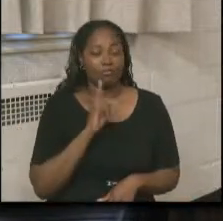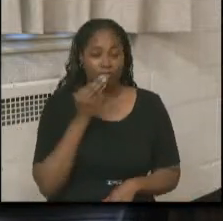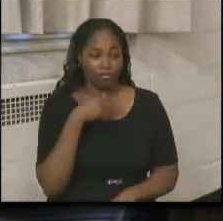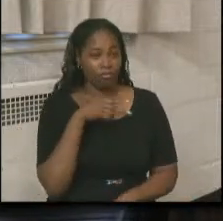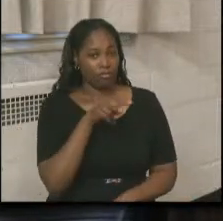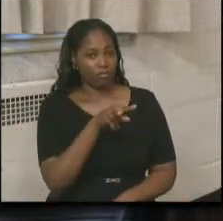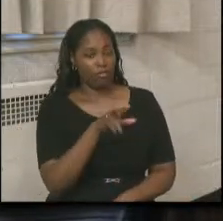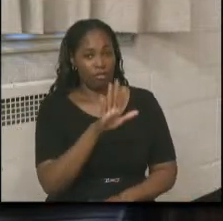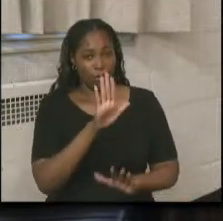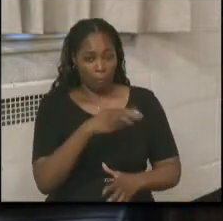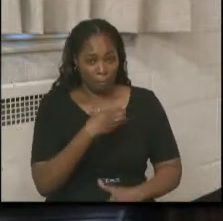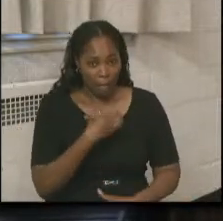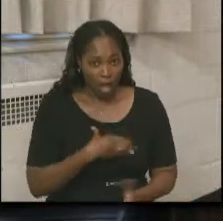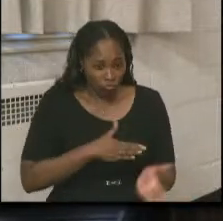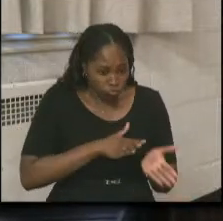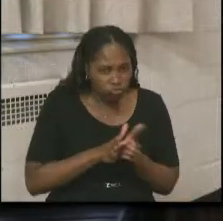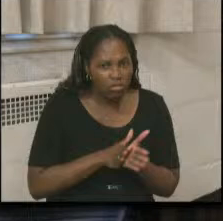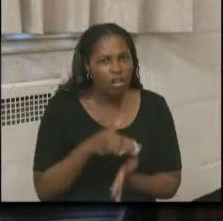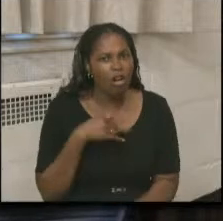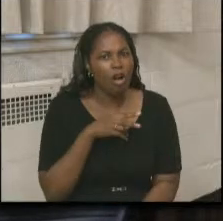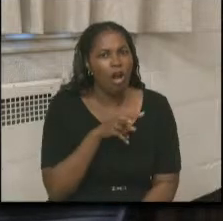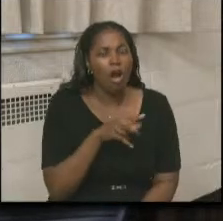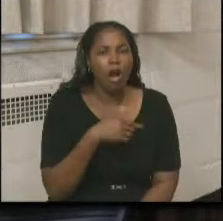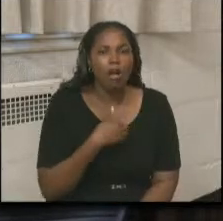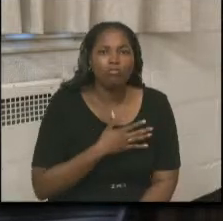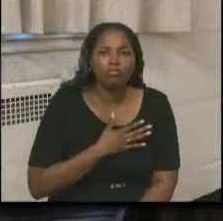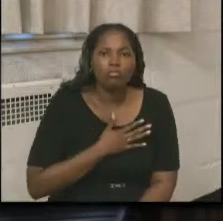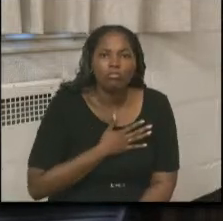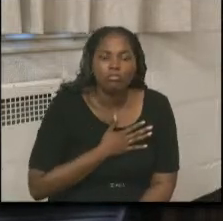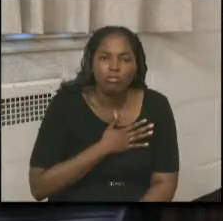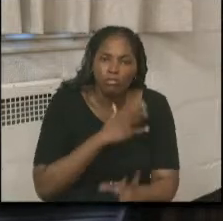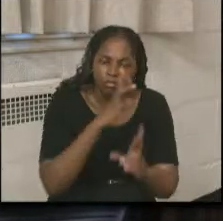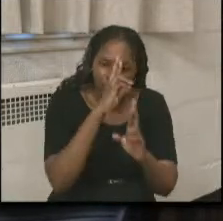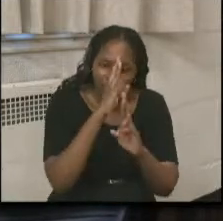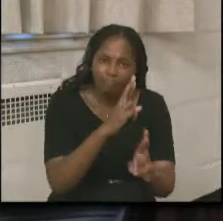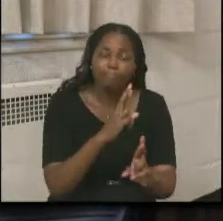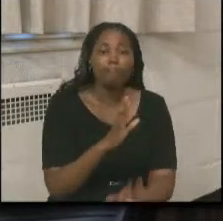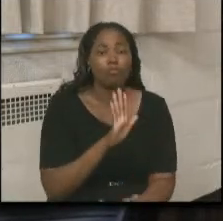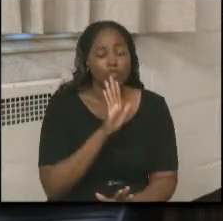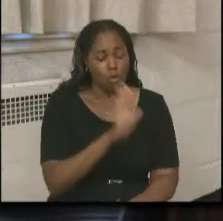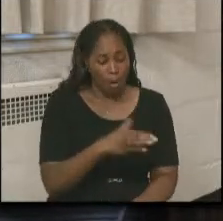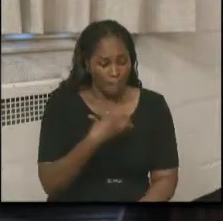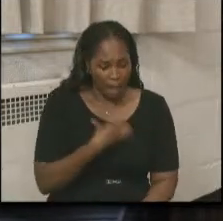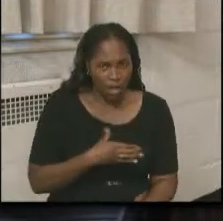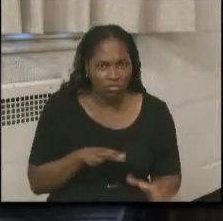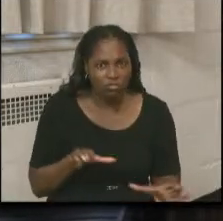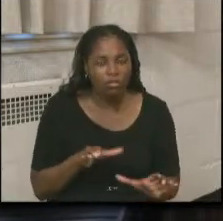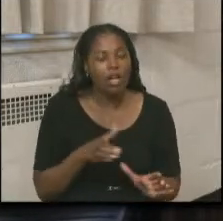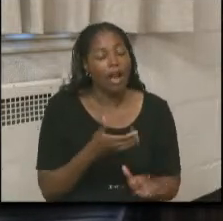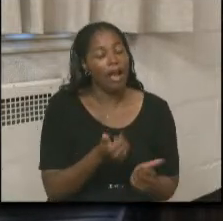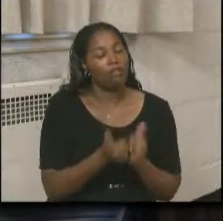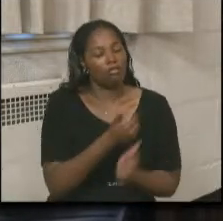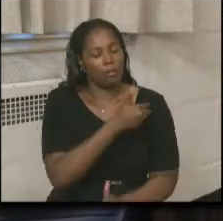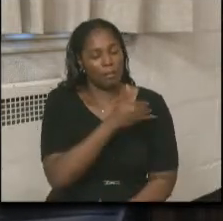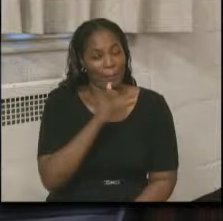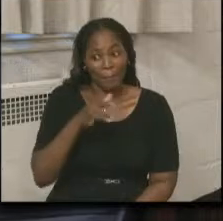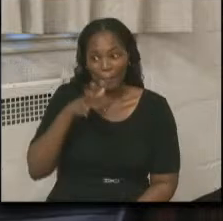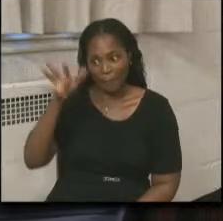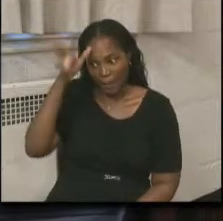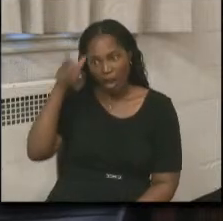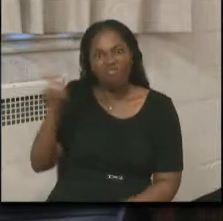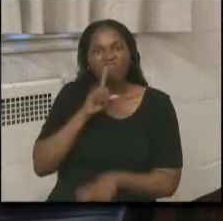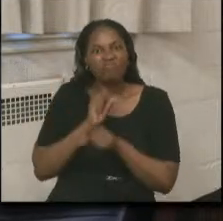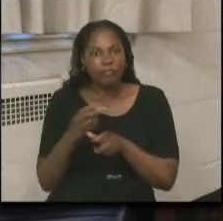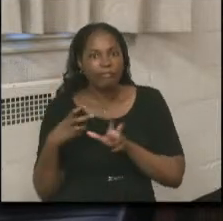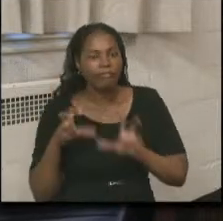your passion for reminding us that parents are key stakeholders in this work. I also admire the passion